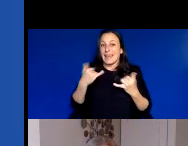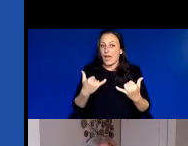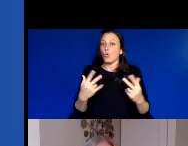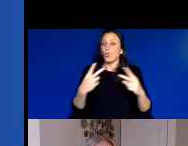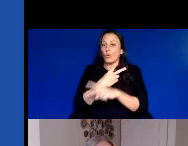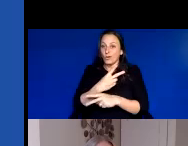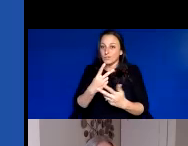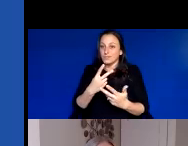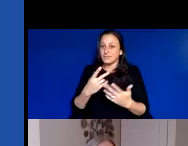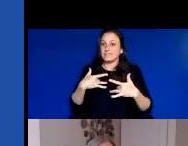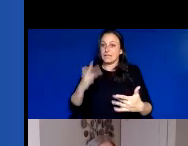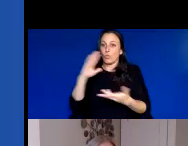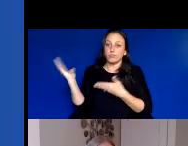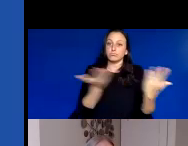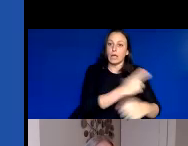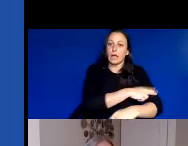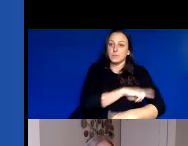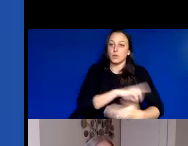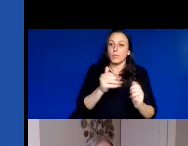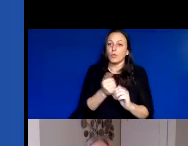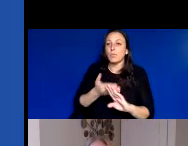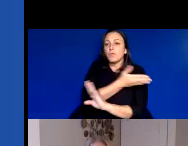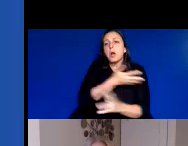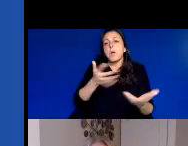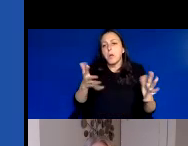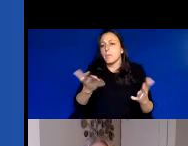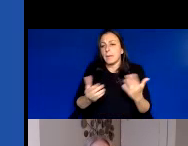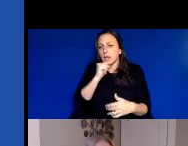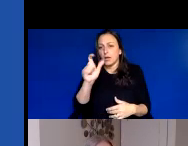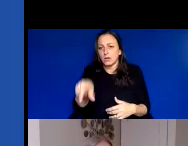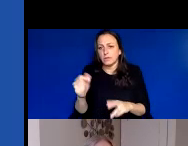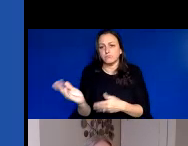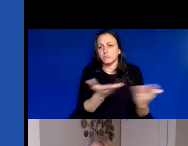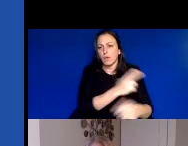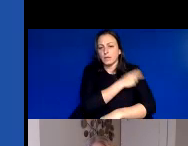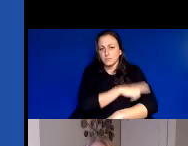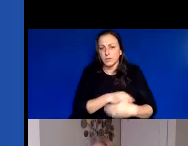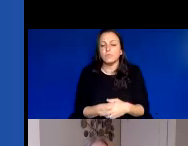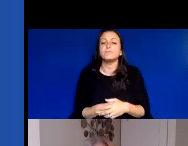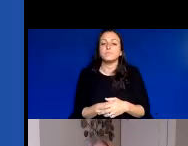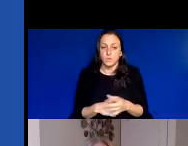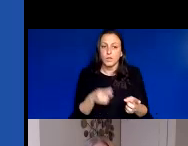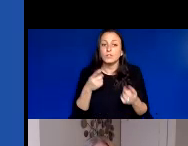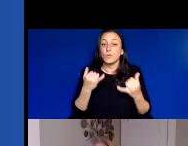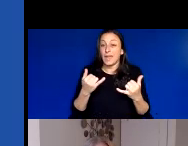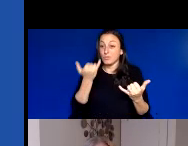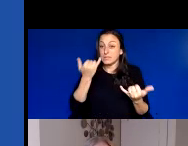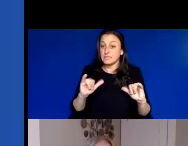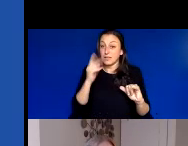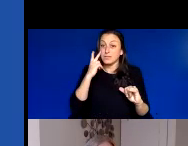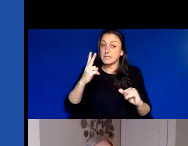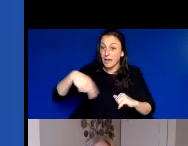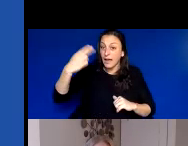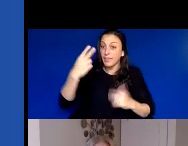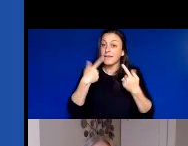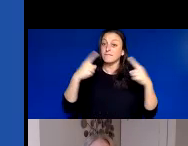in the pandemic. And then finally, vaccine effectiveness is slightly lower. So while we continue to see really highly effective vaccines, and